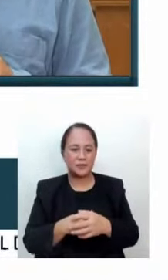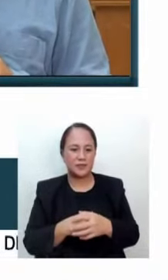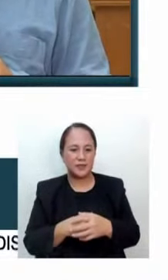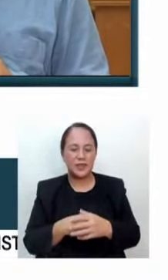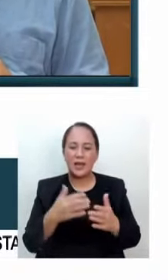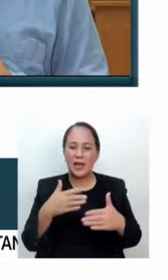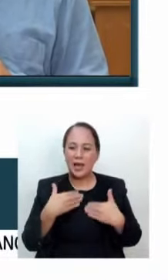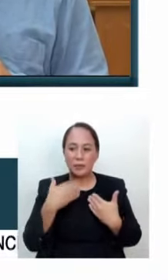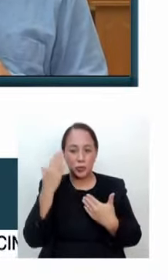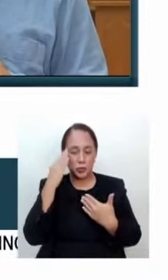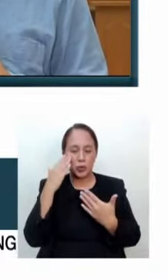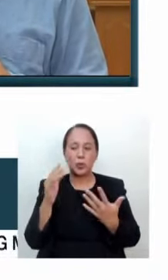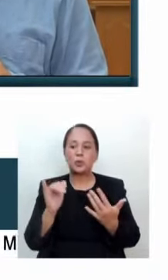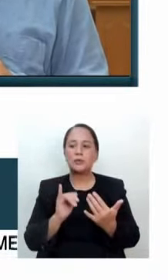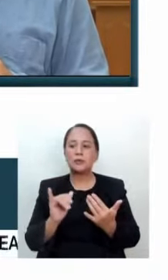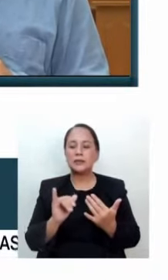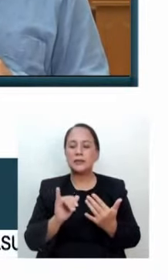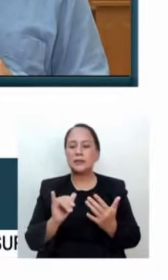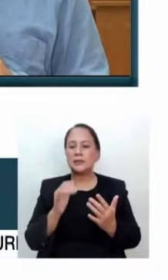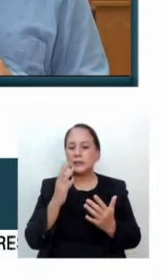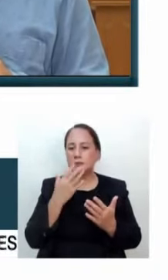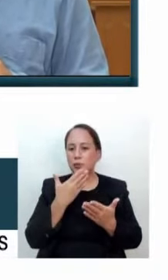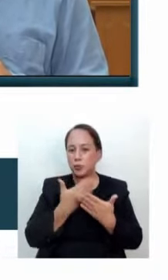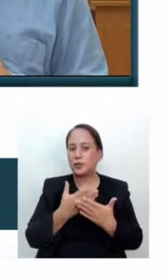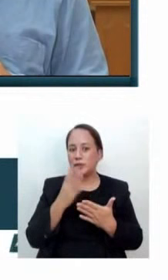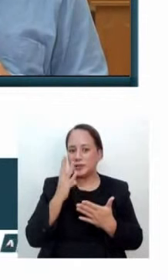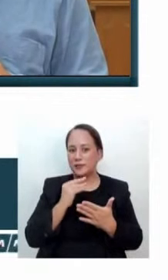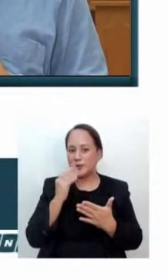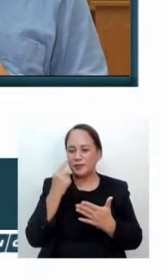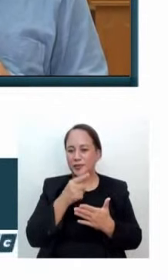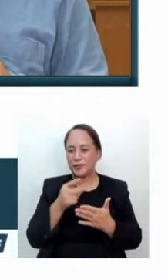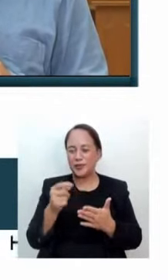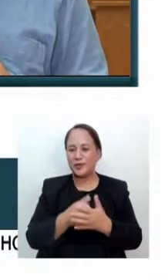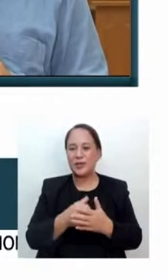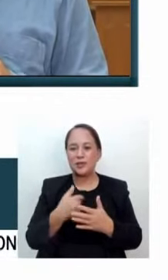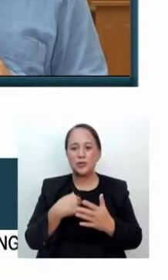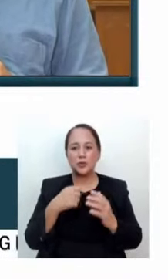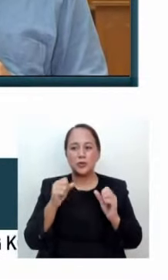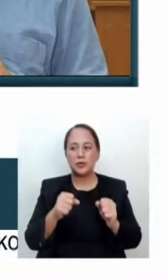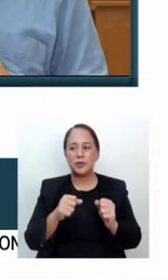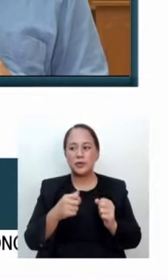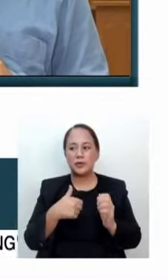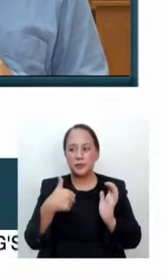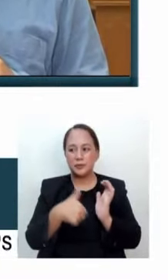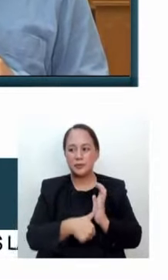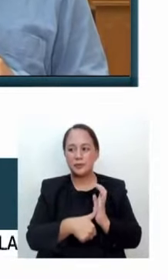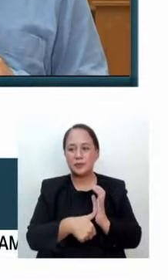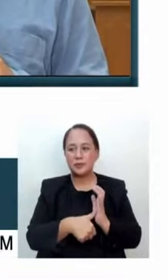know that it was a pleasant experience for you as you cast your vote there.